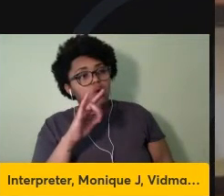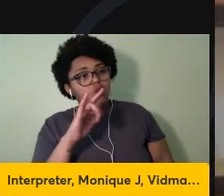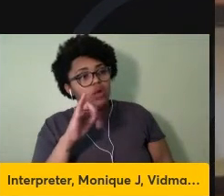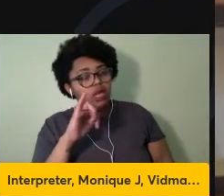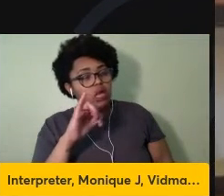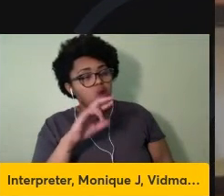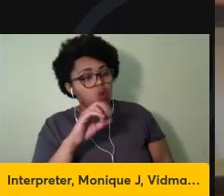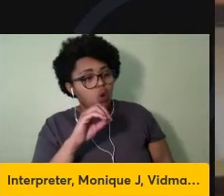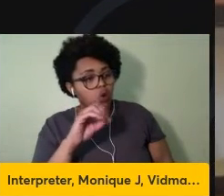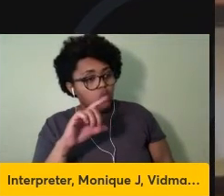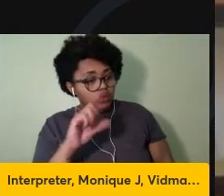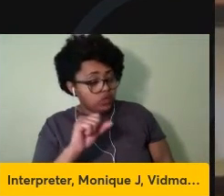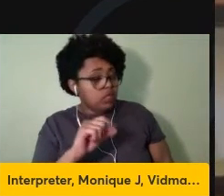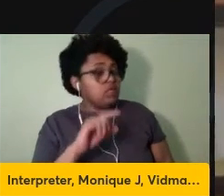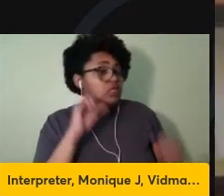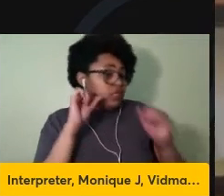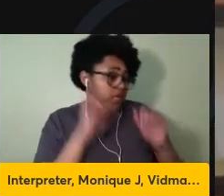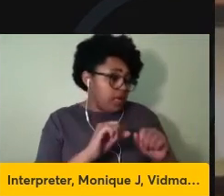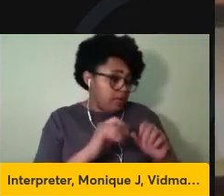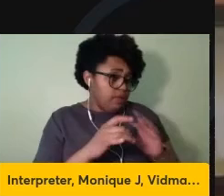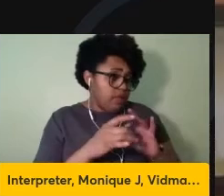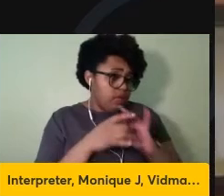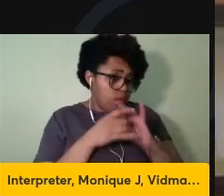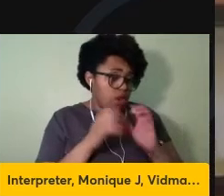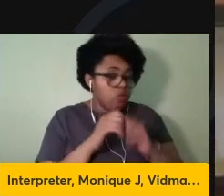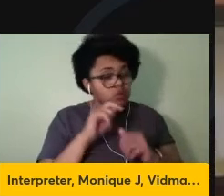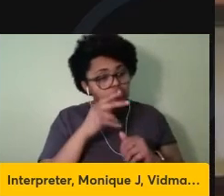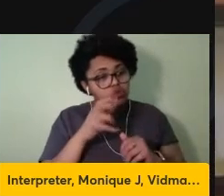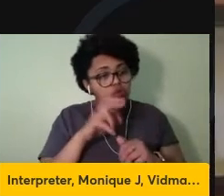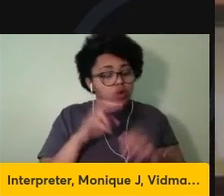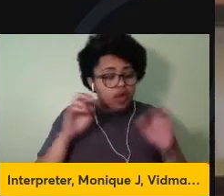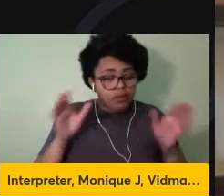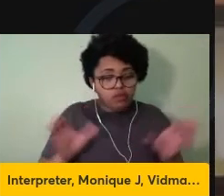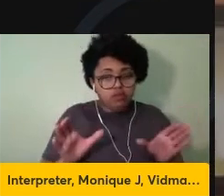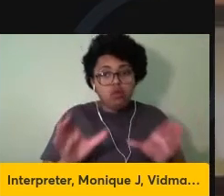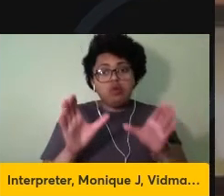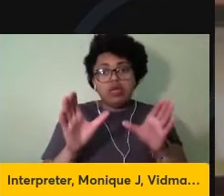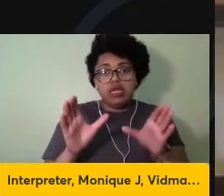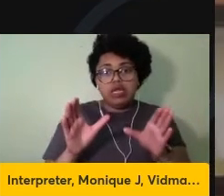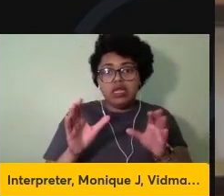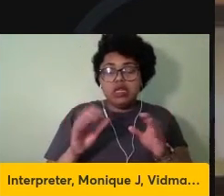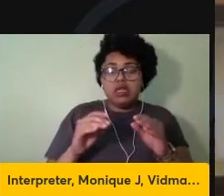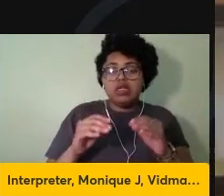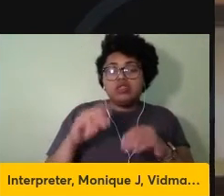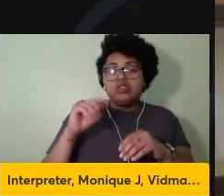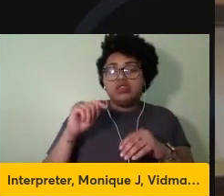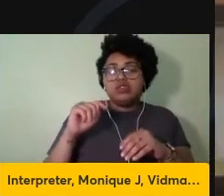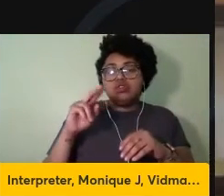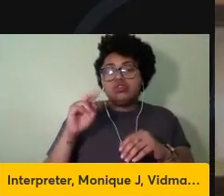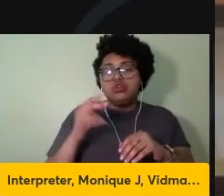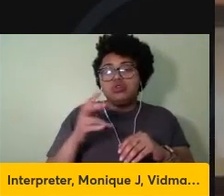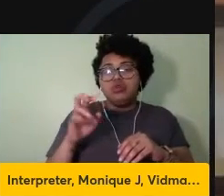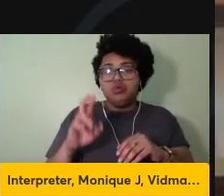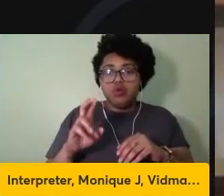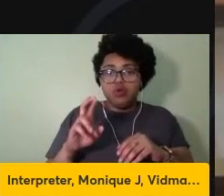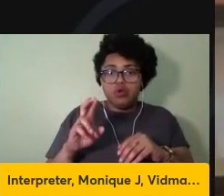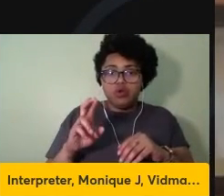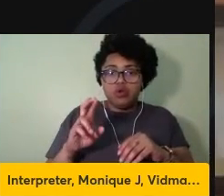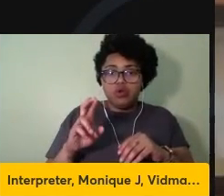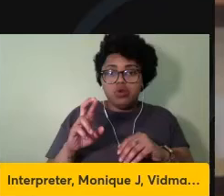to tumors and are co-opted to play tumor promoting roles within the tumor microenvironment.